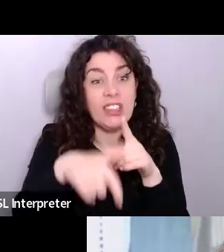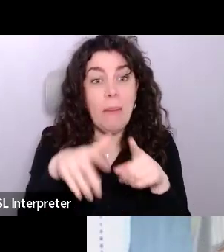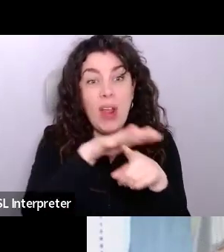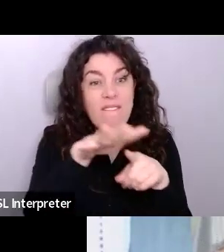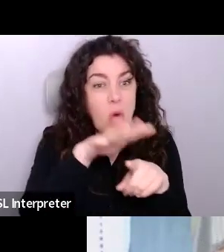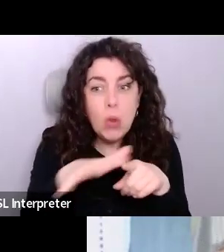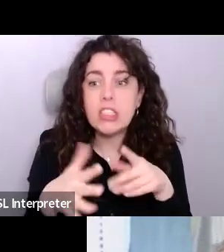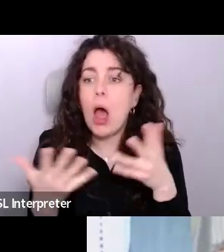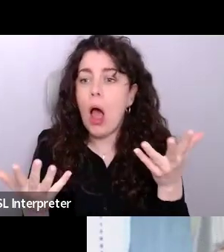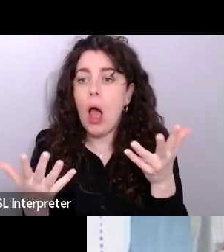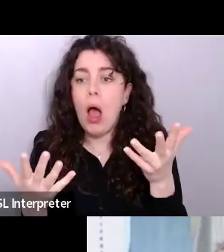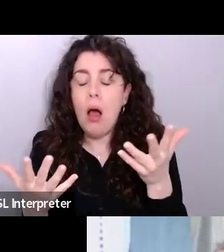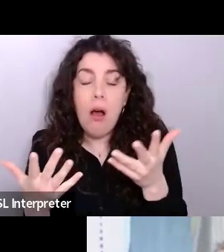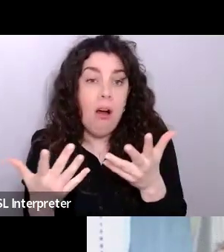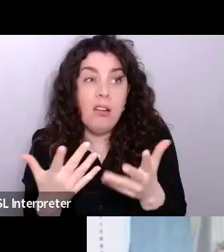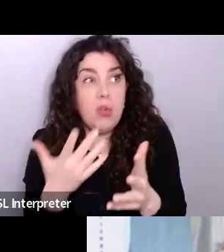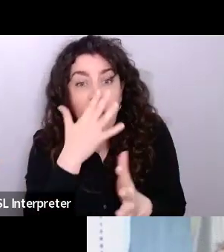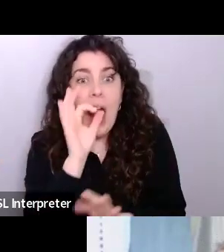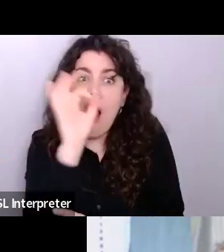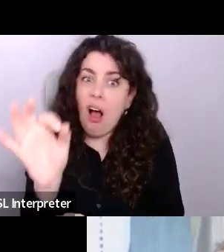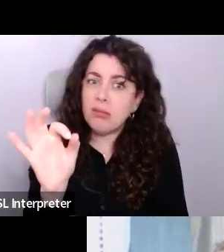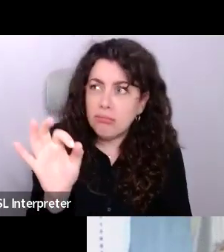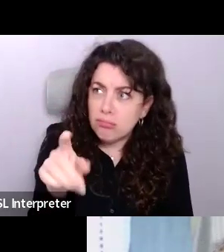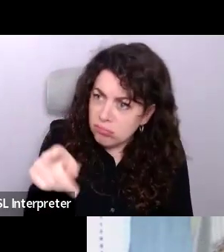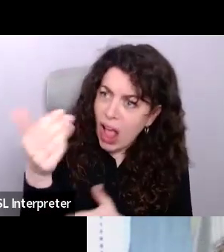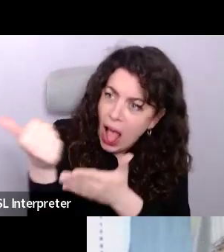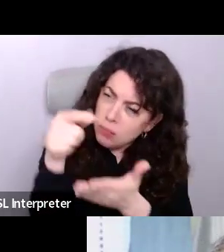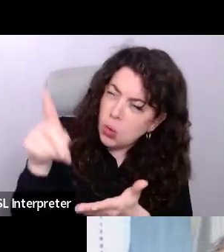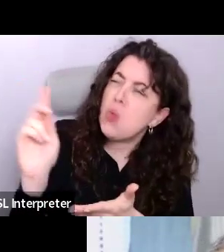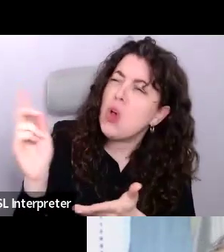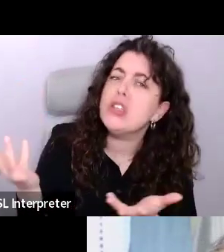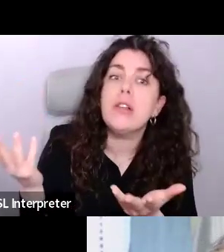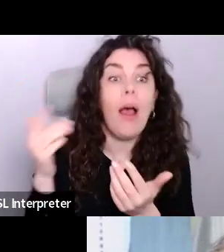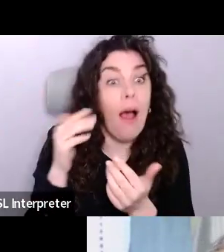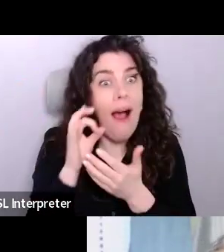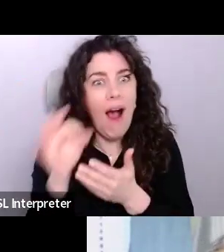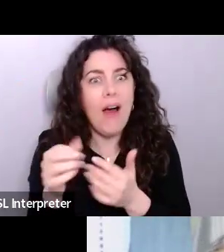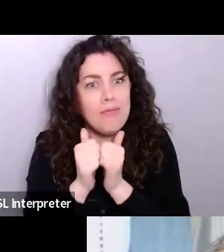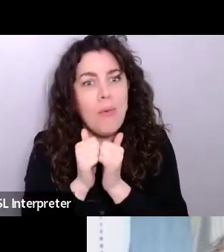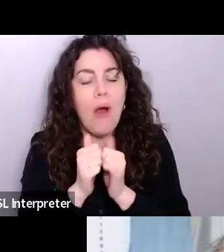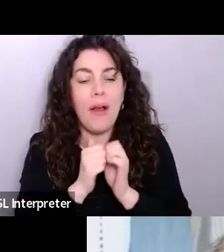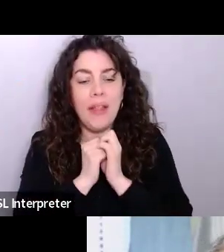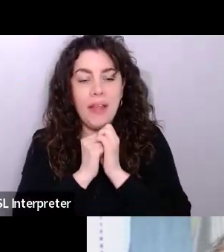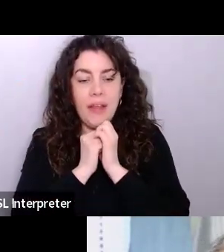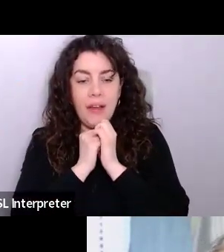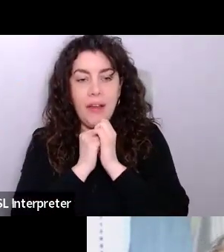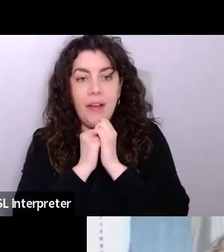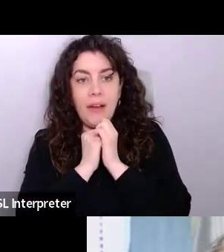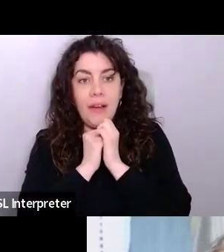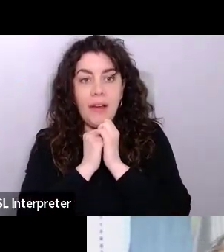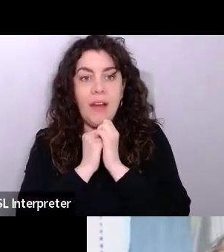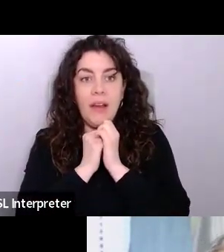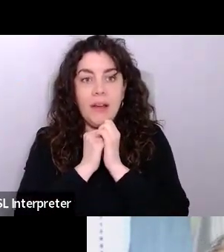on, and just ask people what's helped you. I think it's a lot easier for people